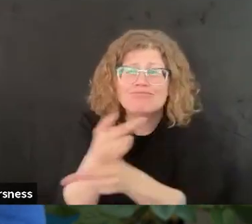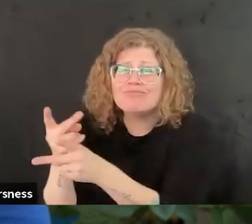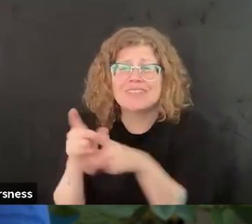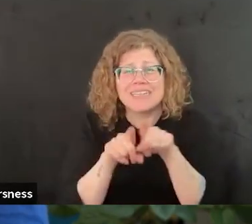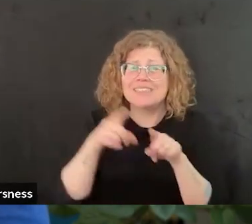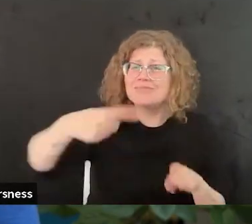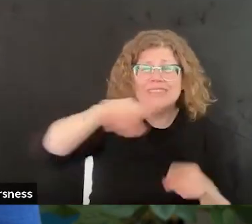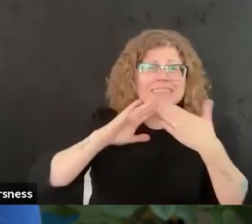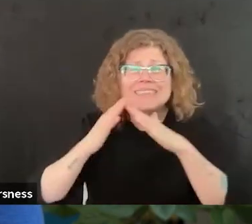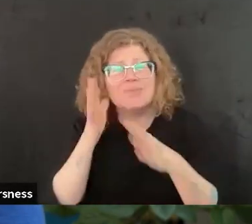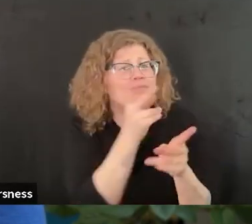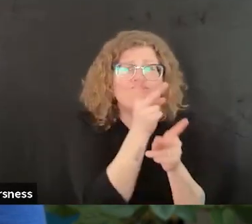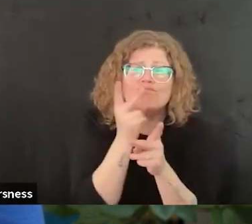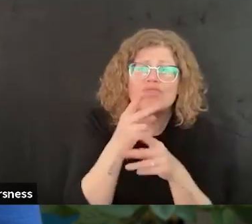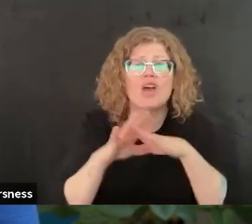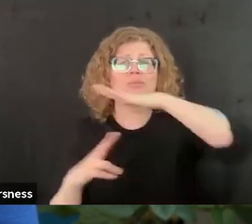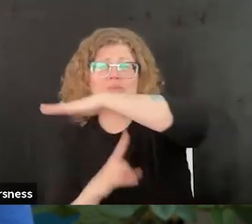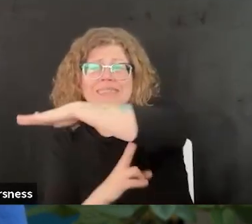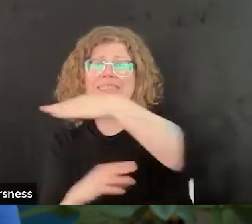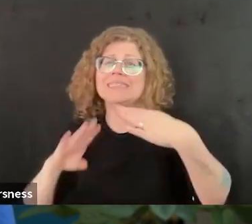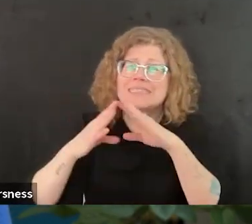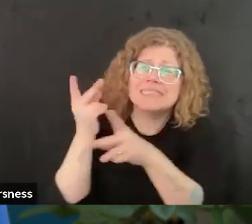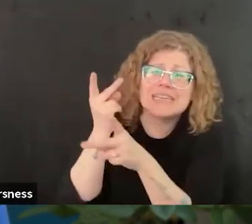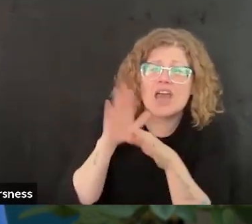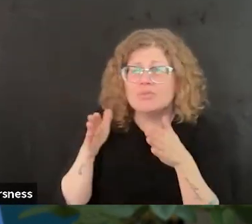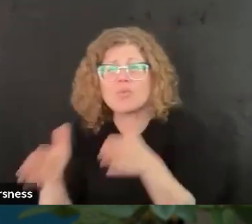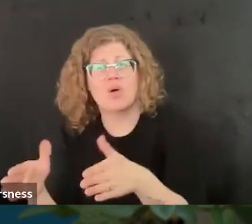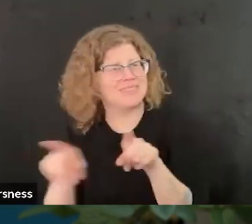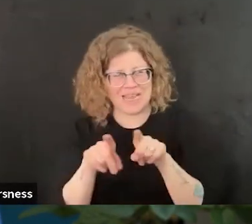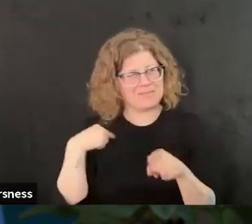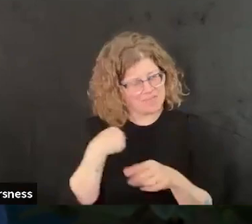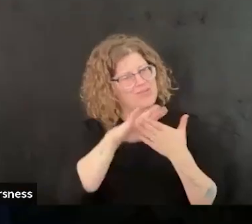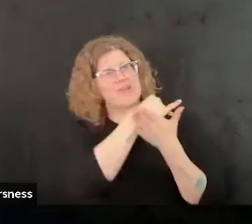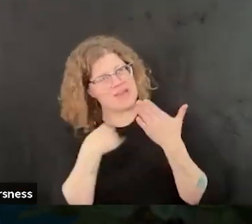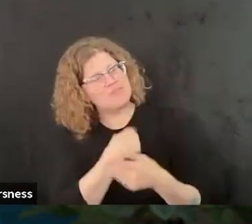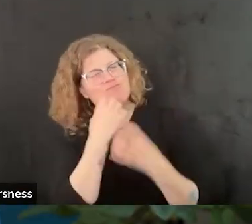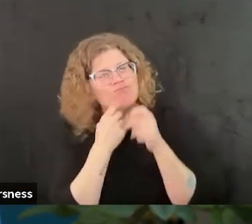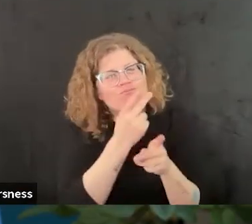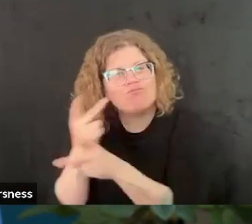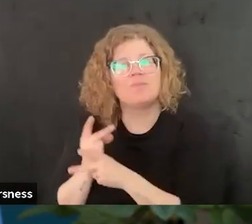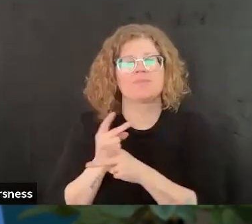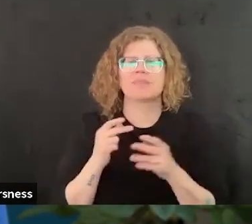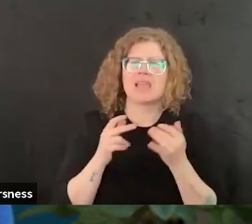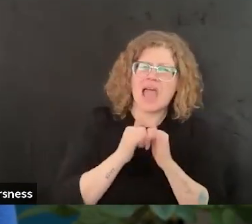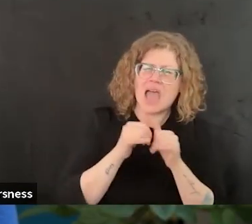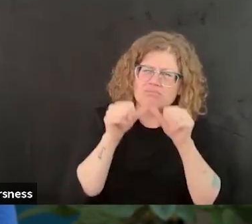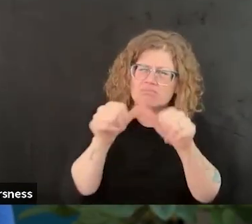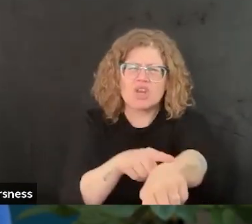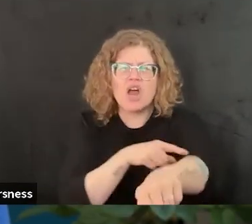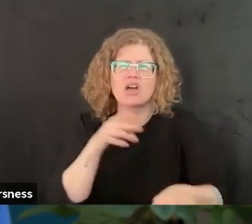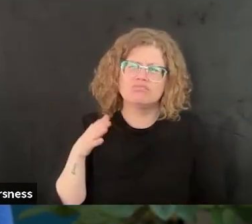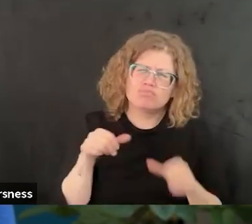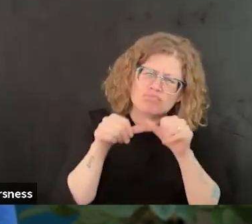the same way that you would look after a bridge or a road or anything else that the city does. For long-term care, keep a